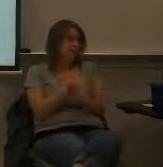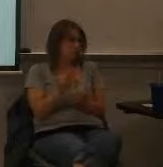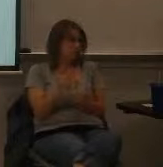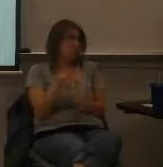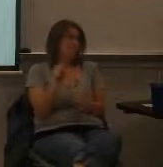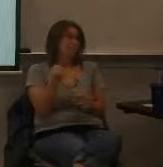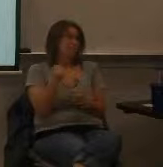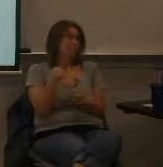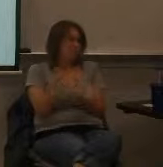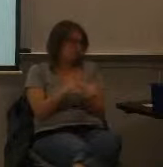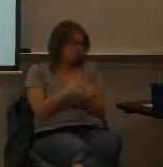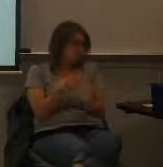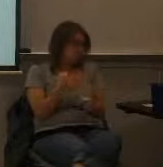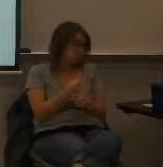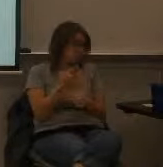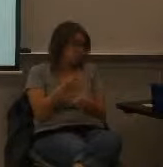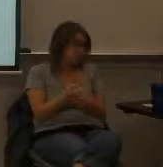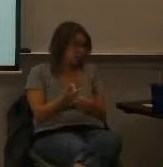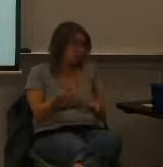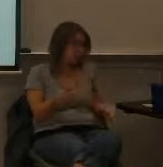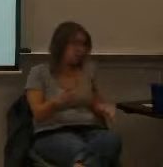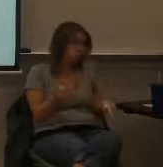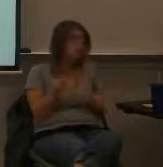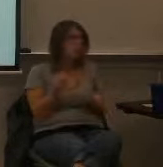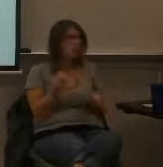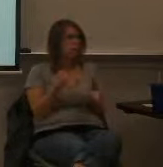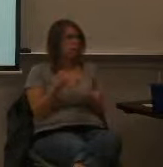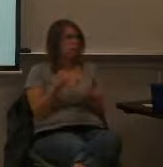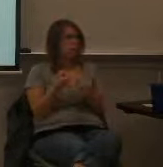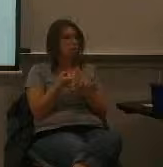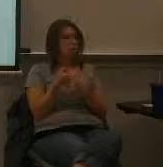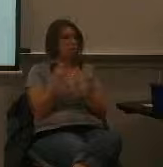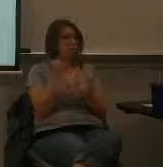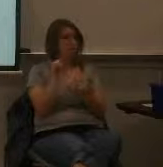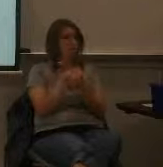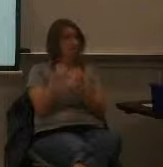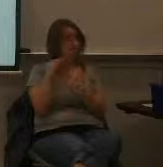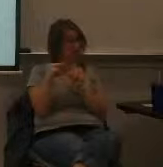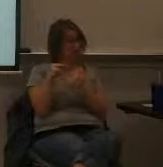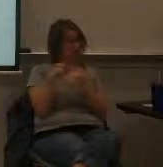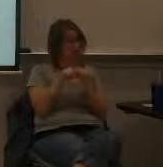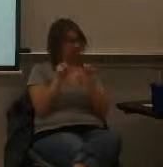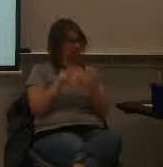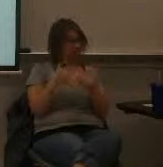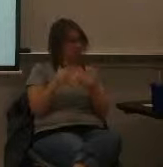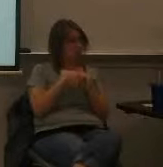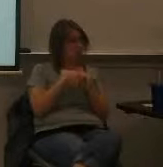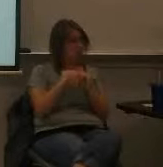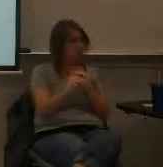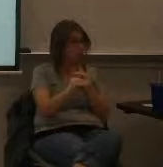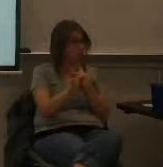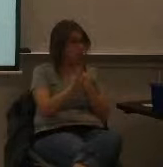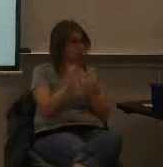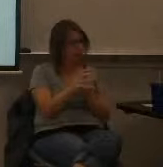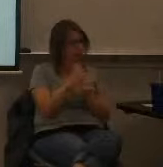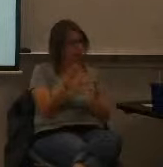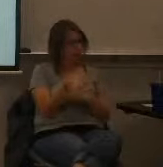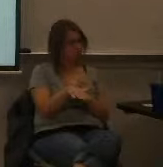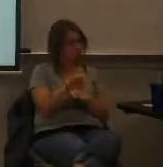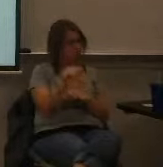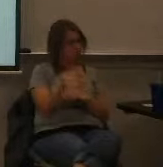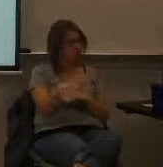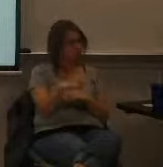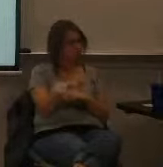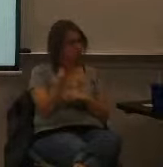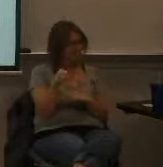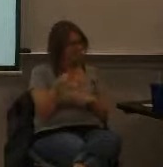hundreds of thousands of years. And so from that point of view, those systems are pretty stable, even if their populations are kind of going up